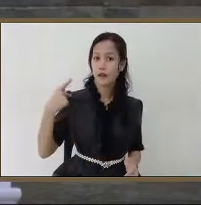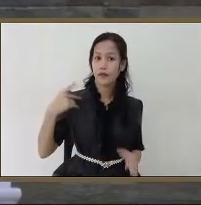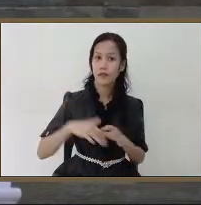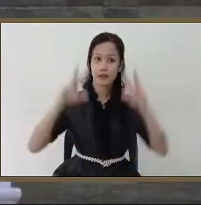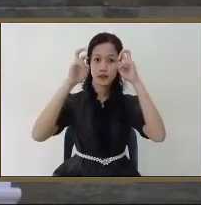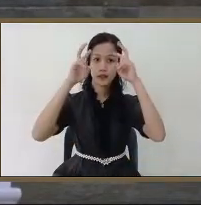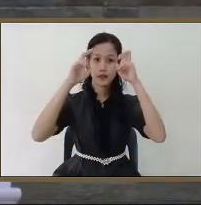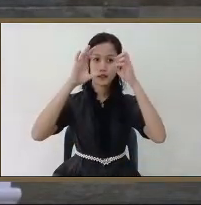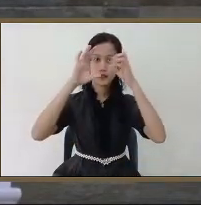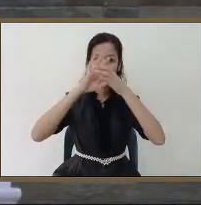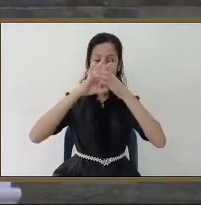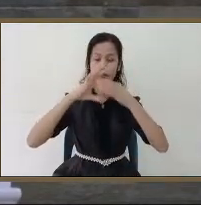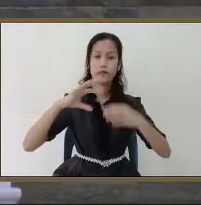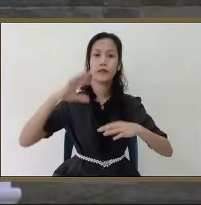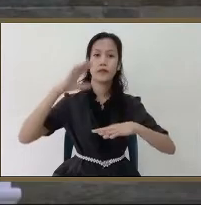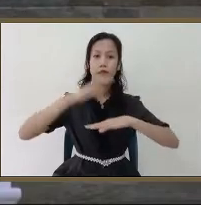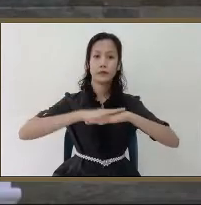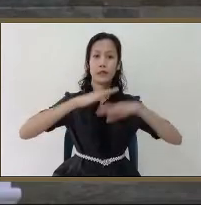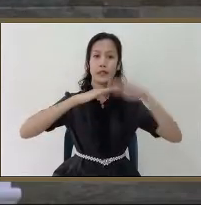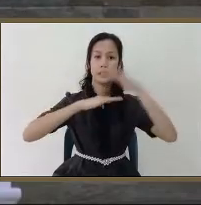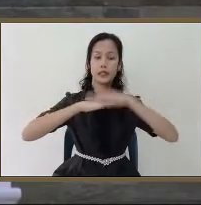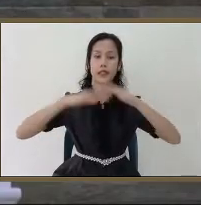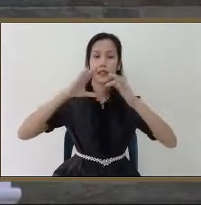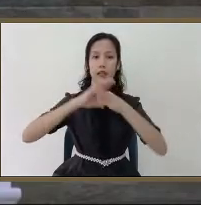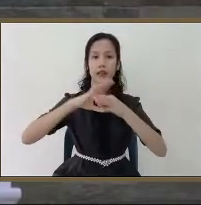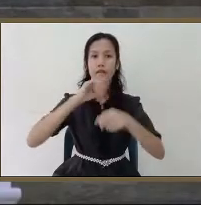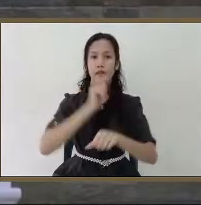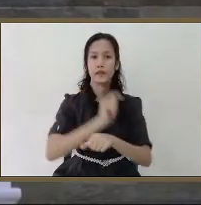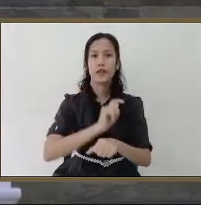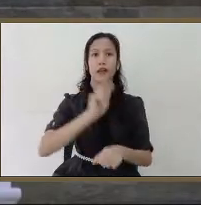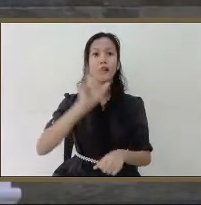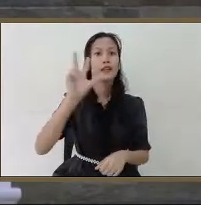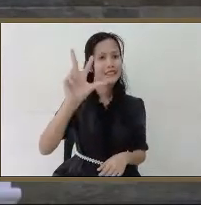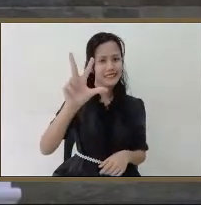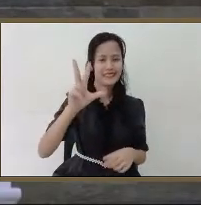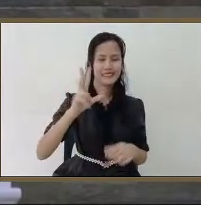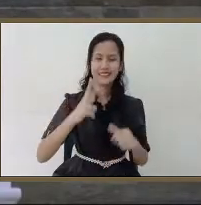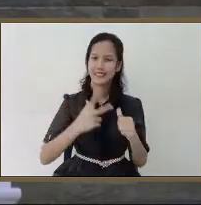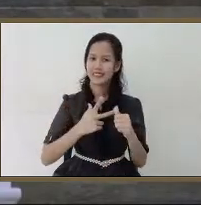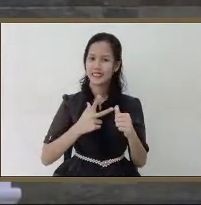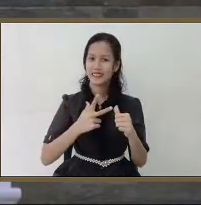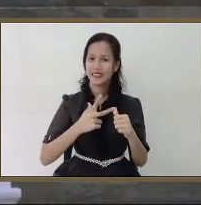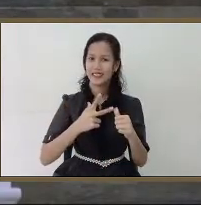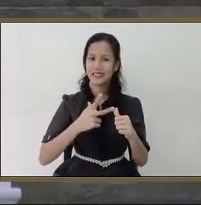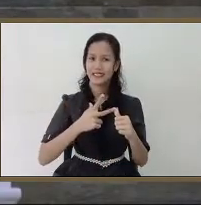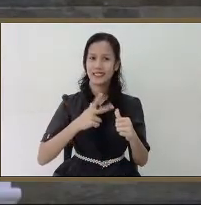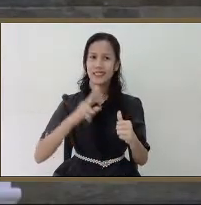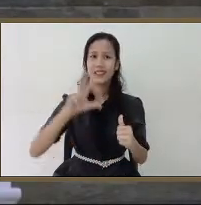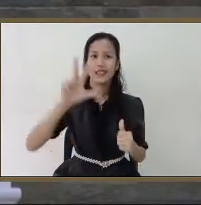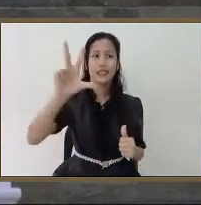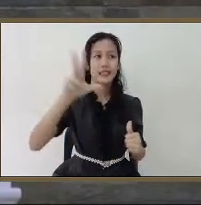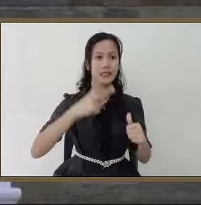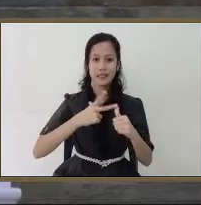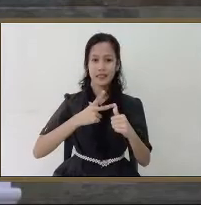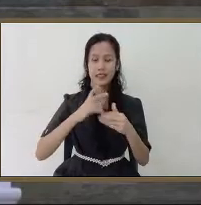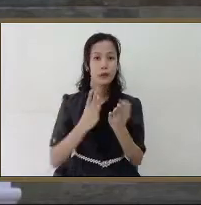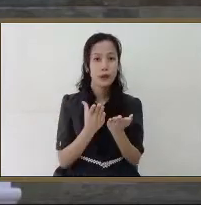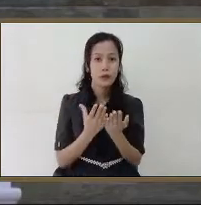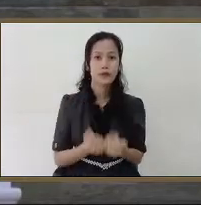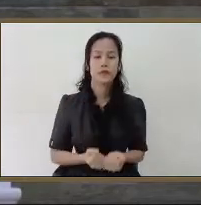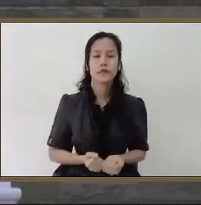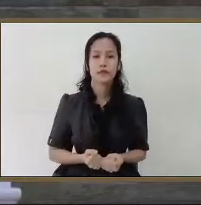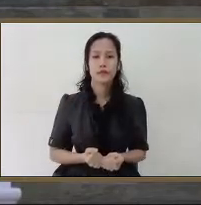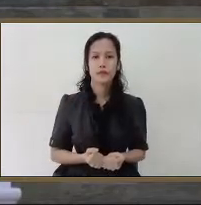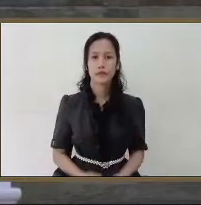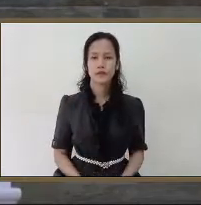temple. And then the third part ng book of outline, the third division of the book of outline